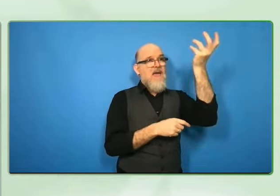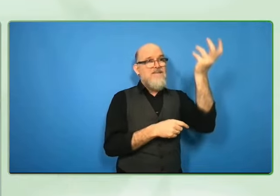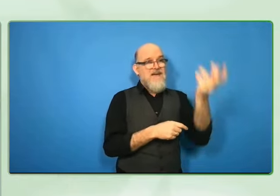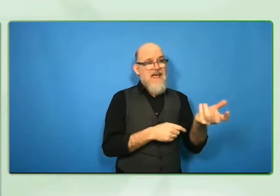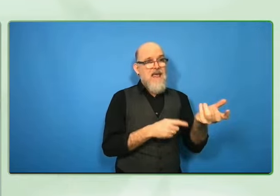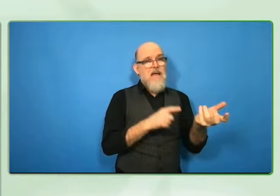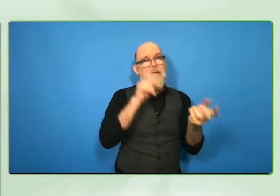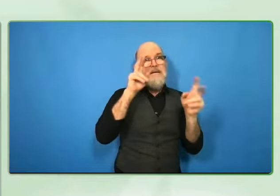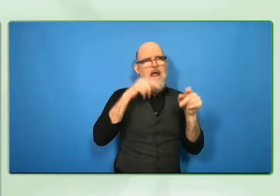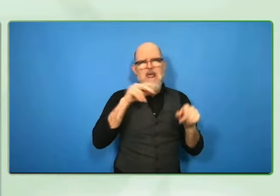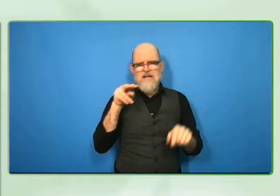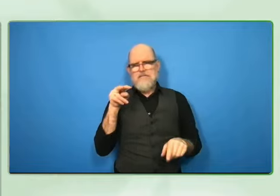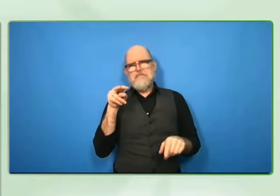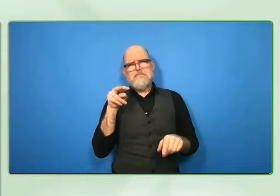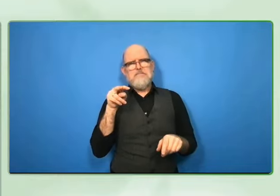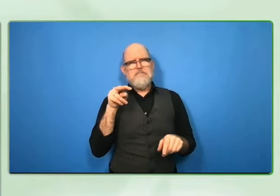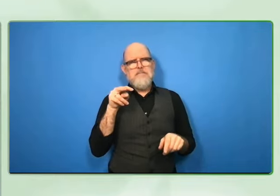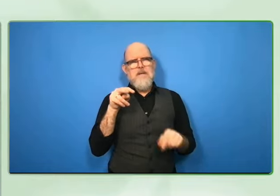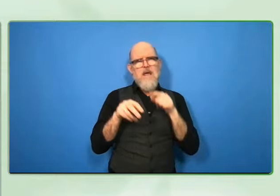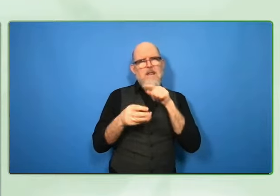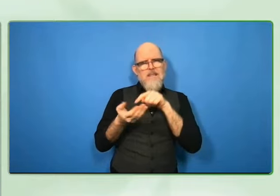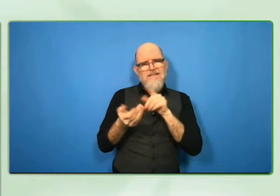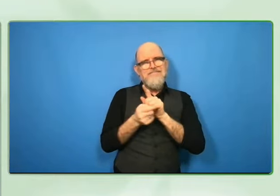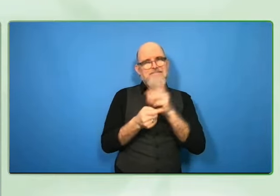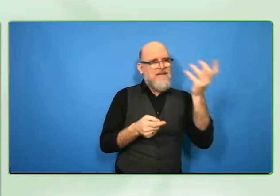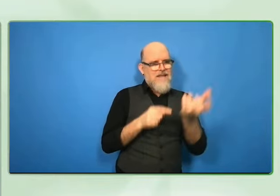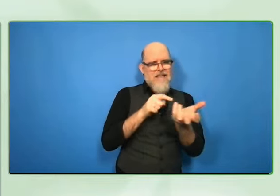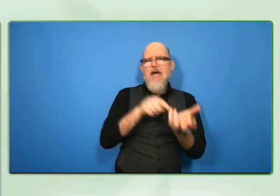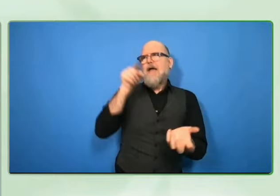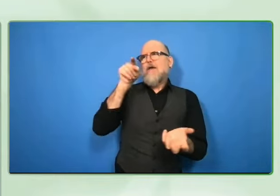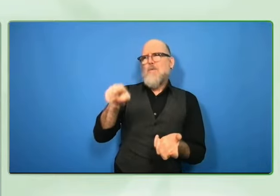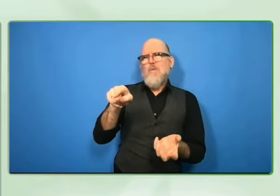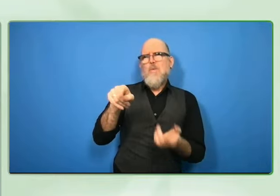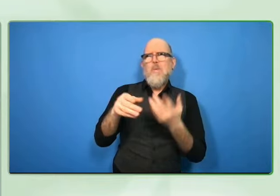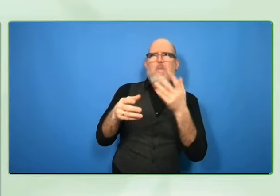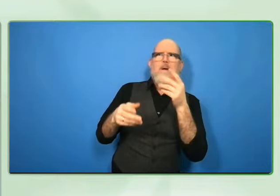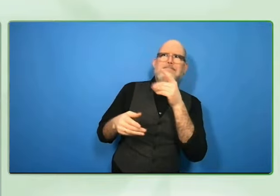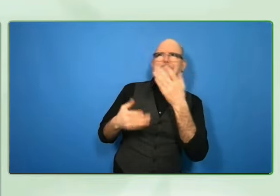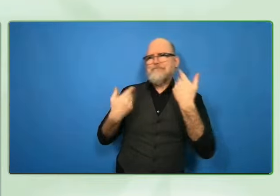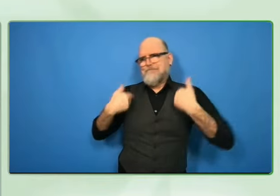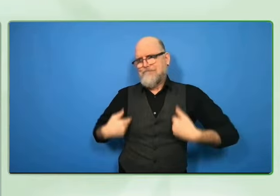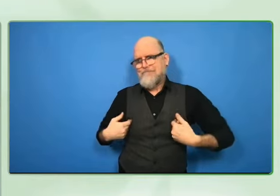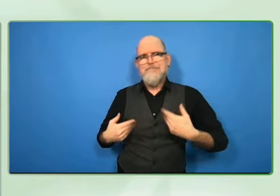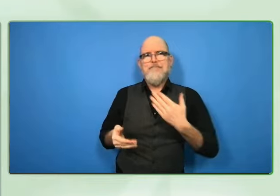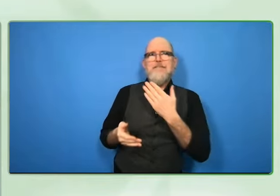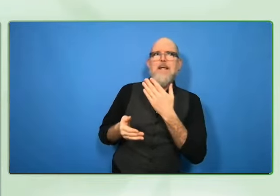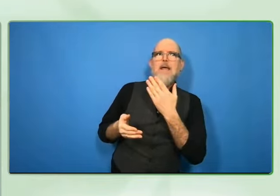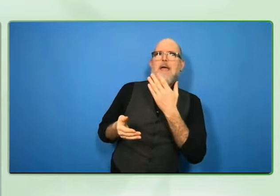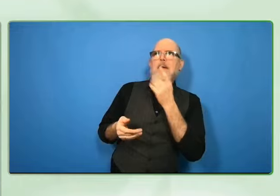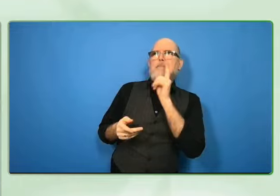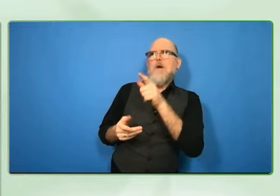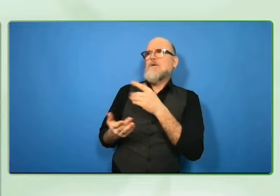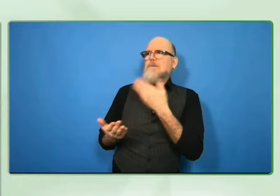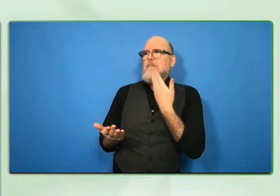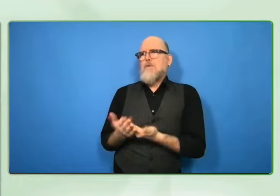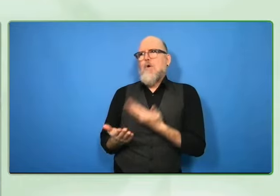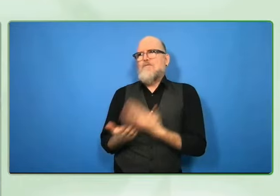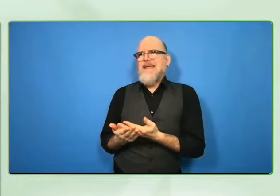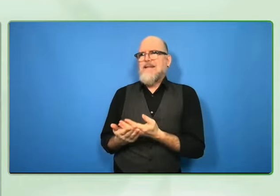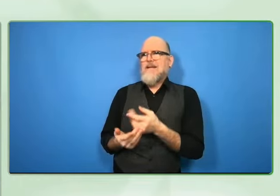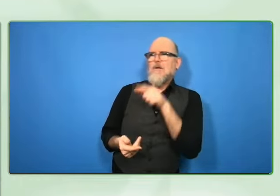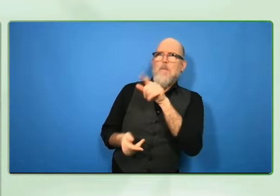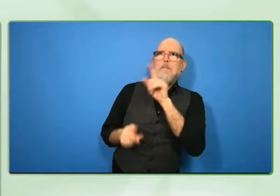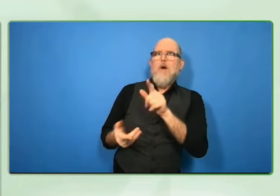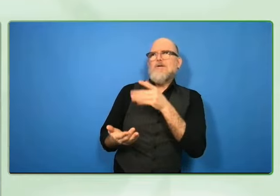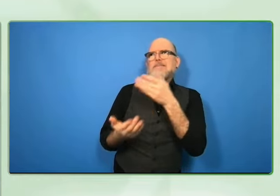disability, always generate greater risk than those which trust their people to